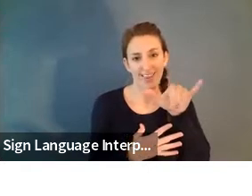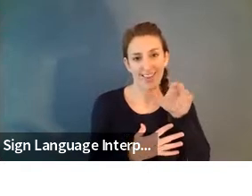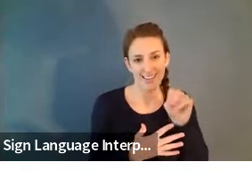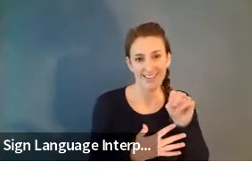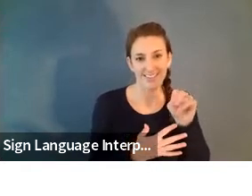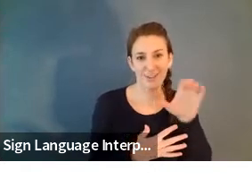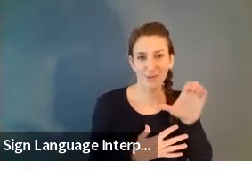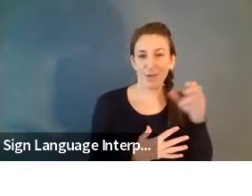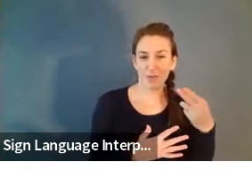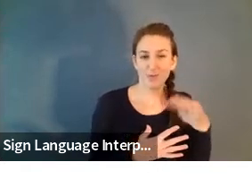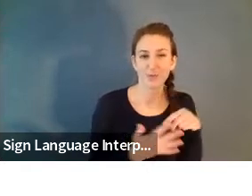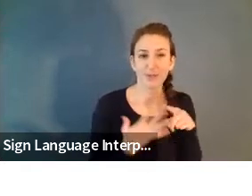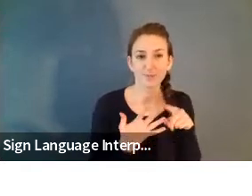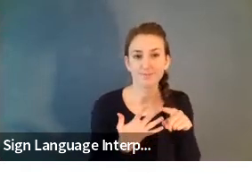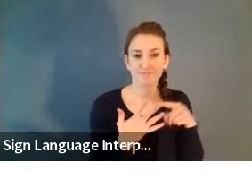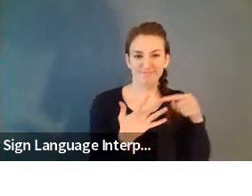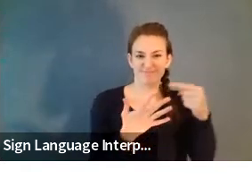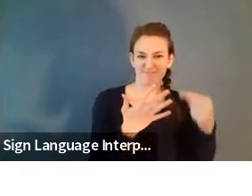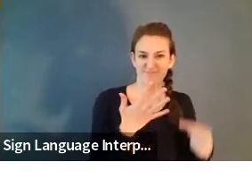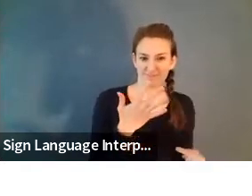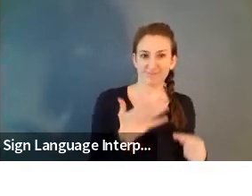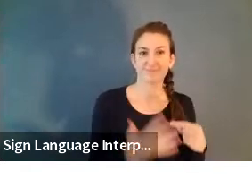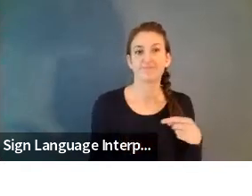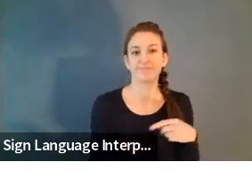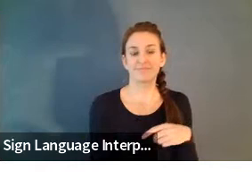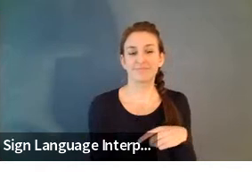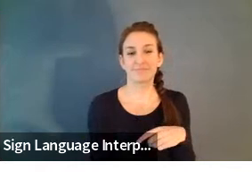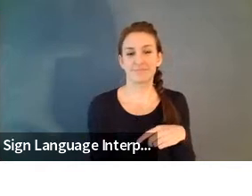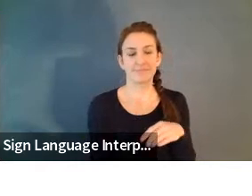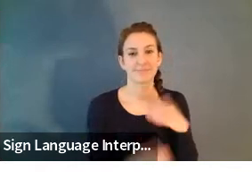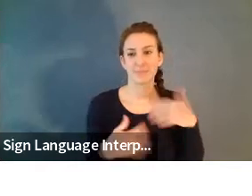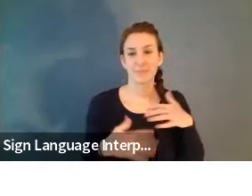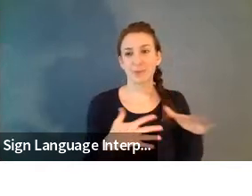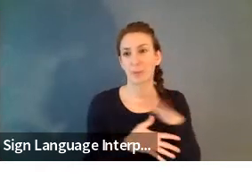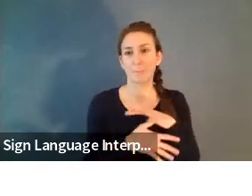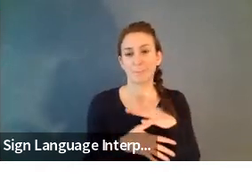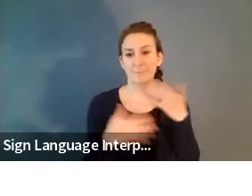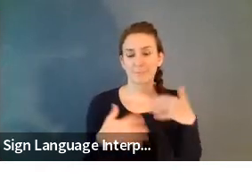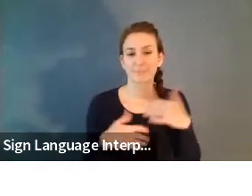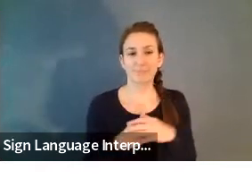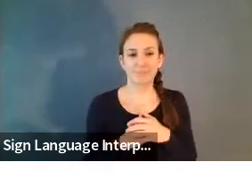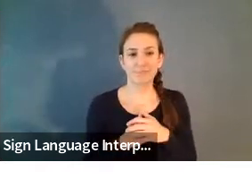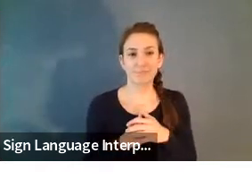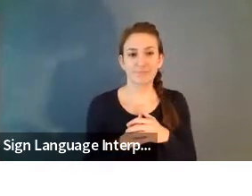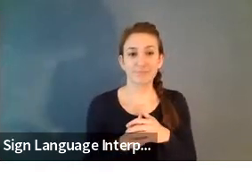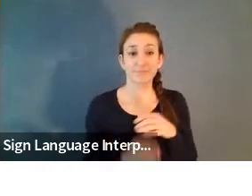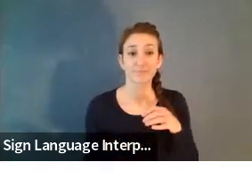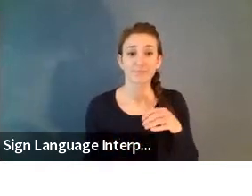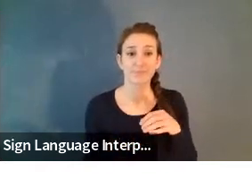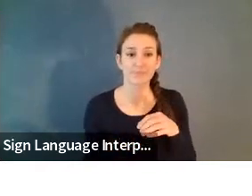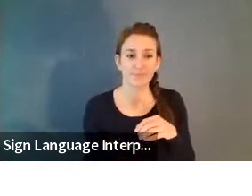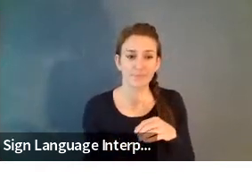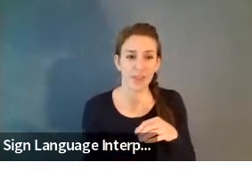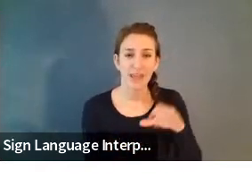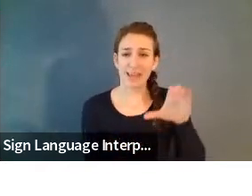and Luceli have been amazing in their current roles as the faculty and counseling champion. And then the Cal Law is a